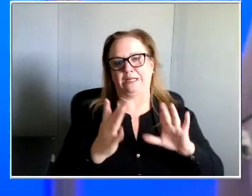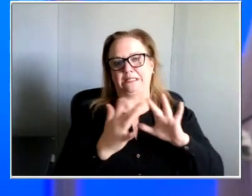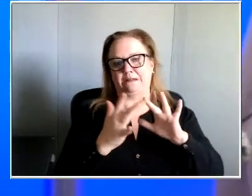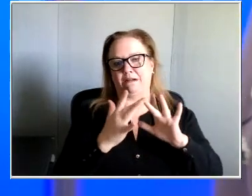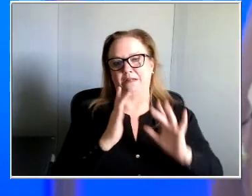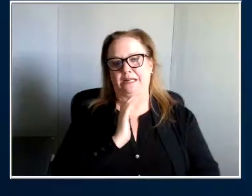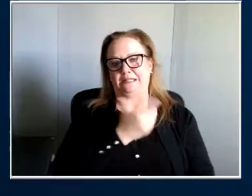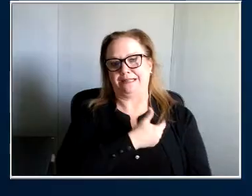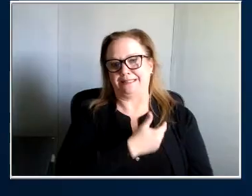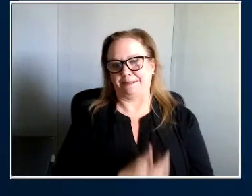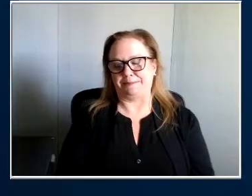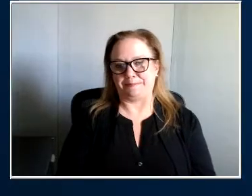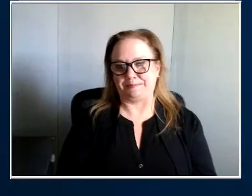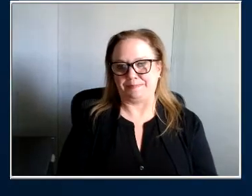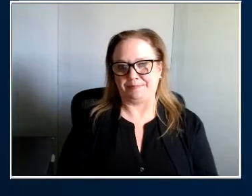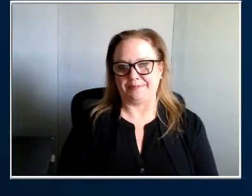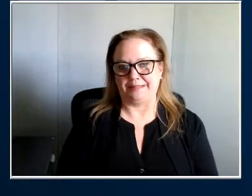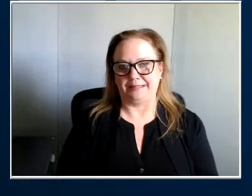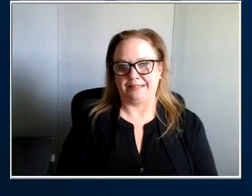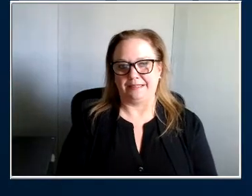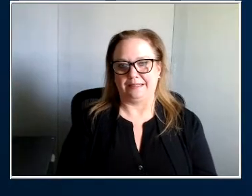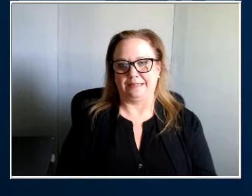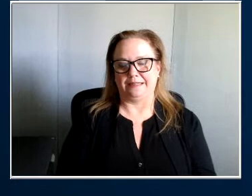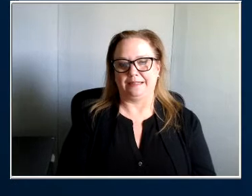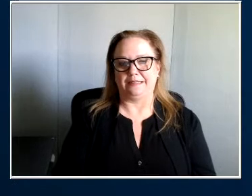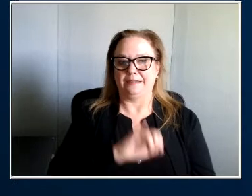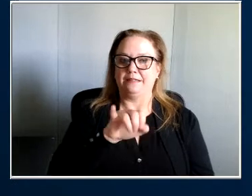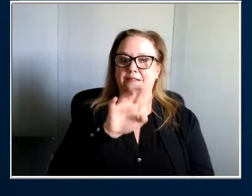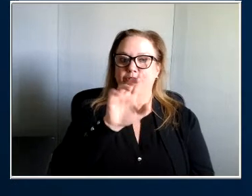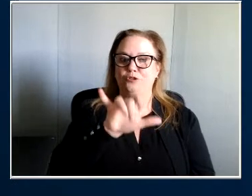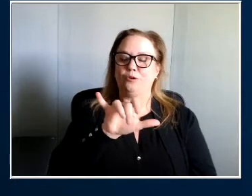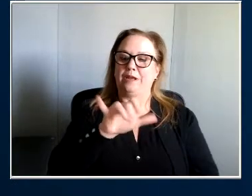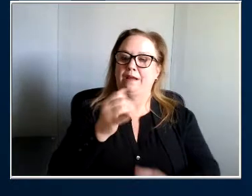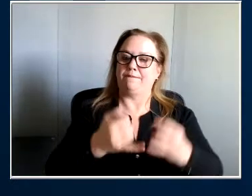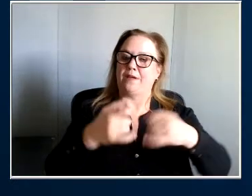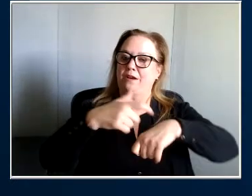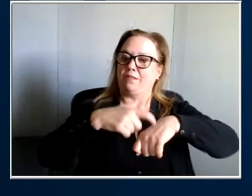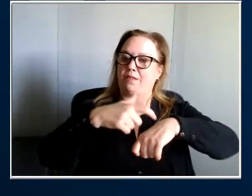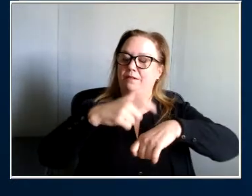us. All right. Judy, final thoughts for today.